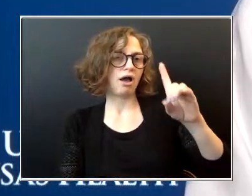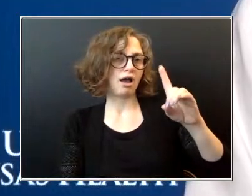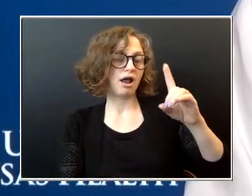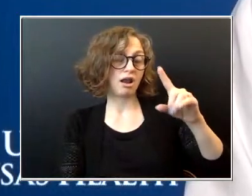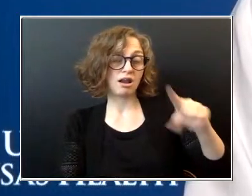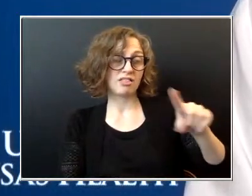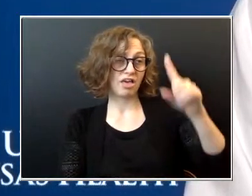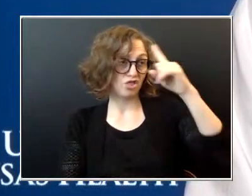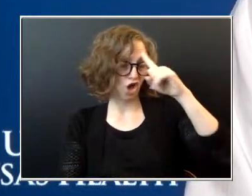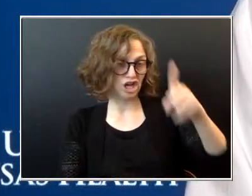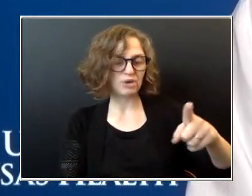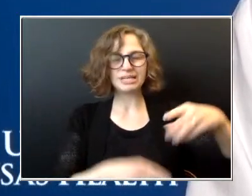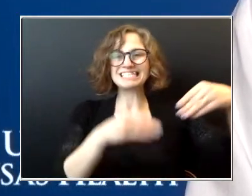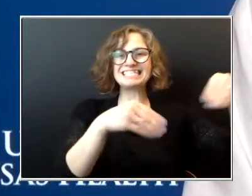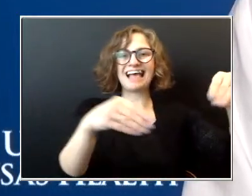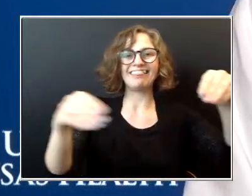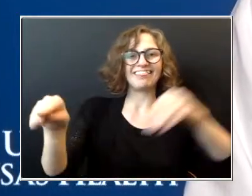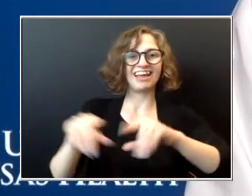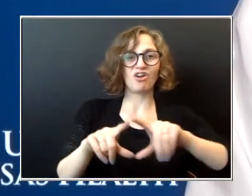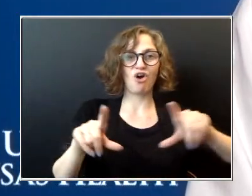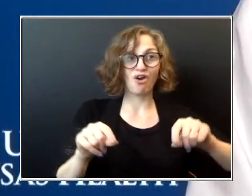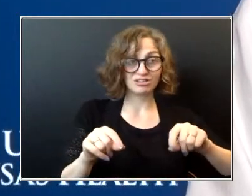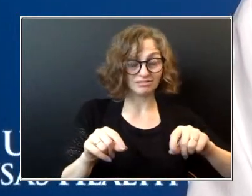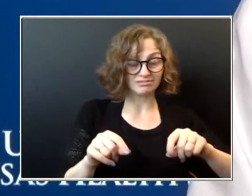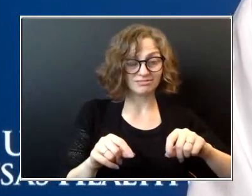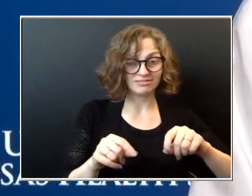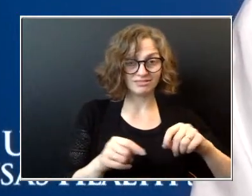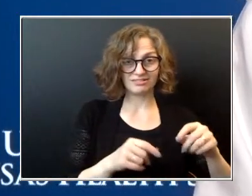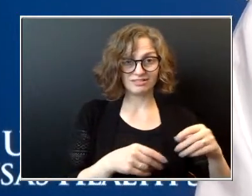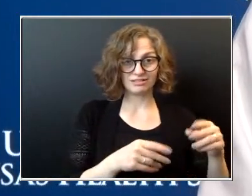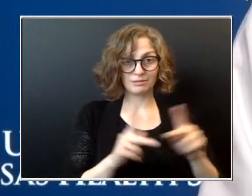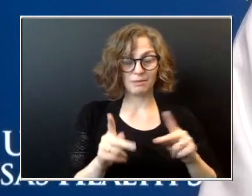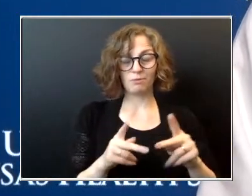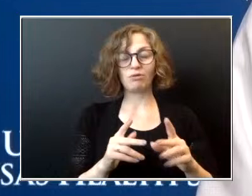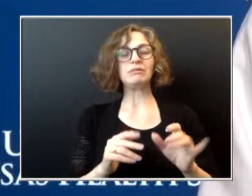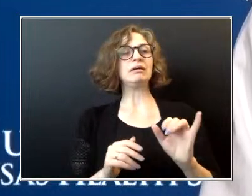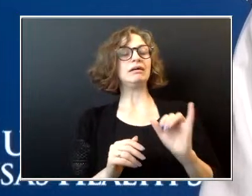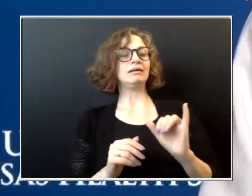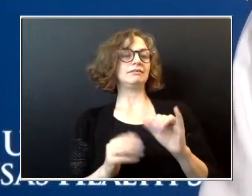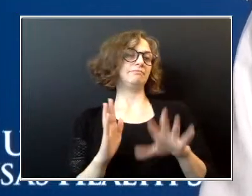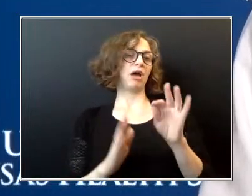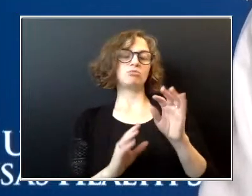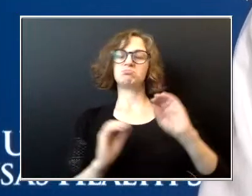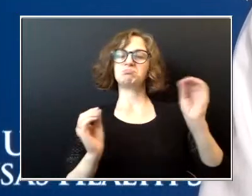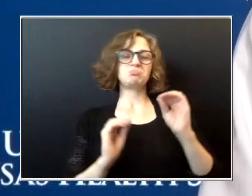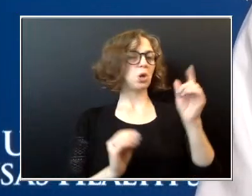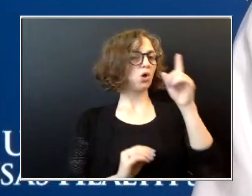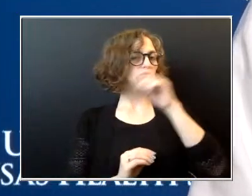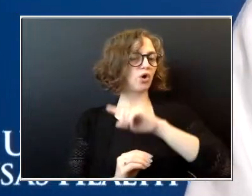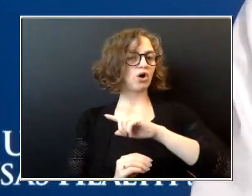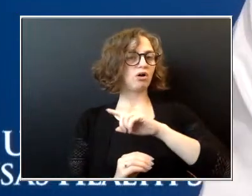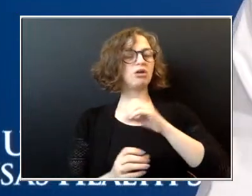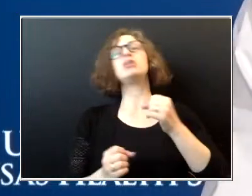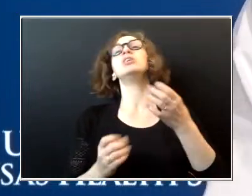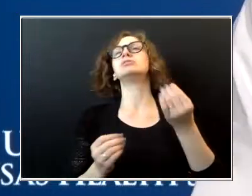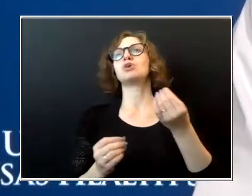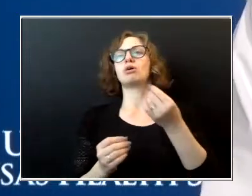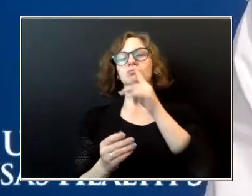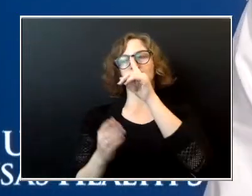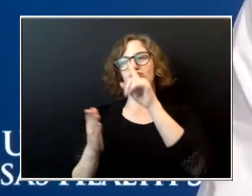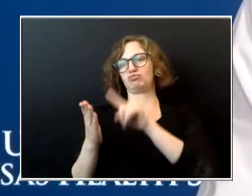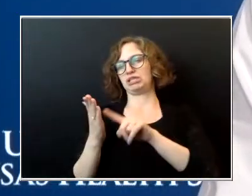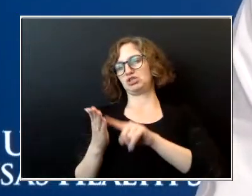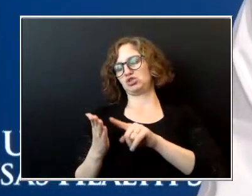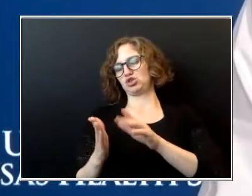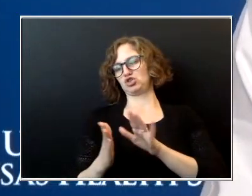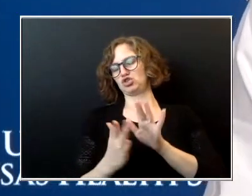nothing. The prosecutors didn't charge anything. When news broke of that, researchers reached out to this person, and by the time they had reached out to the